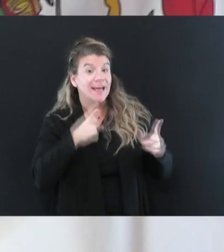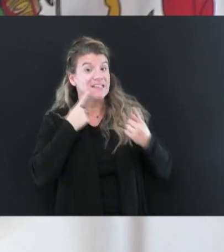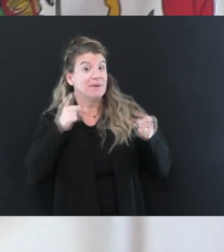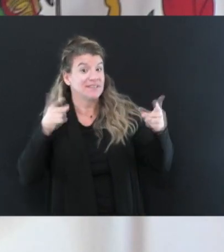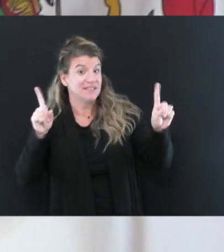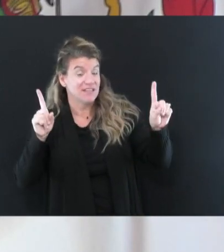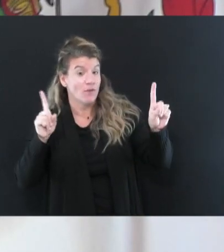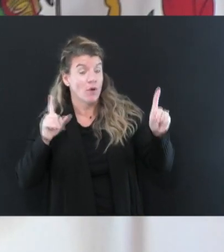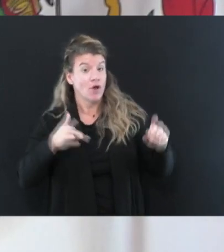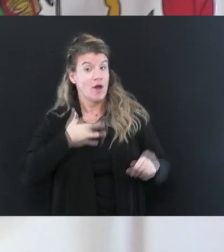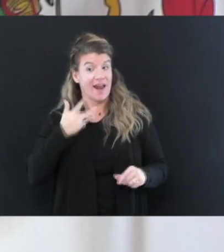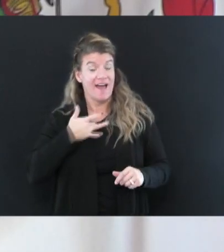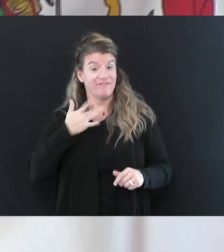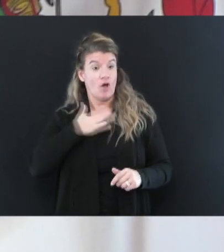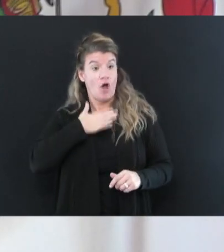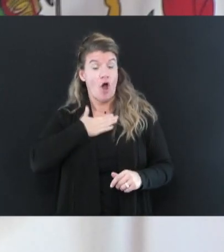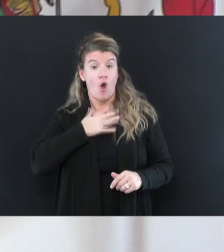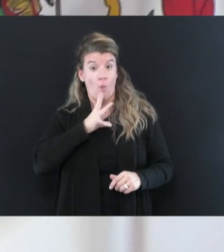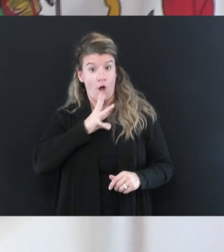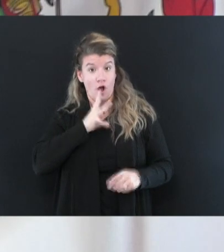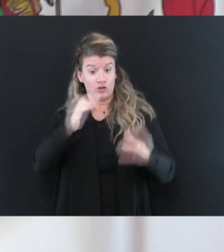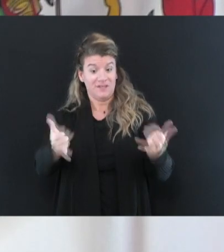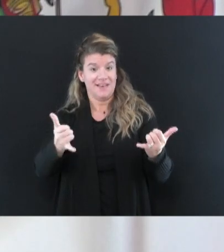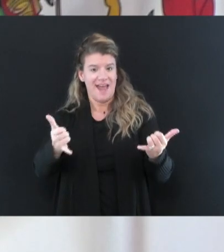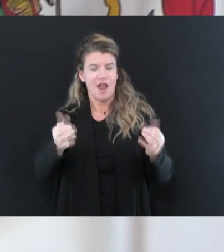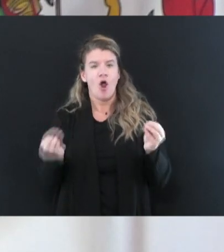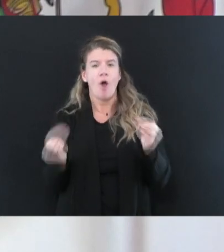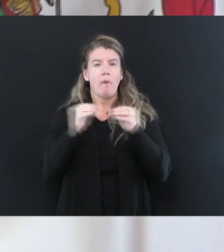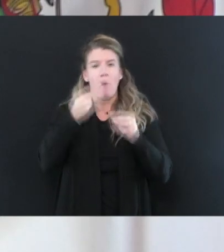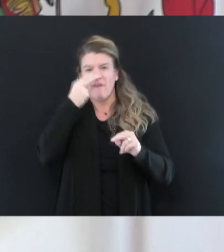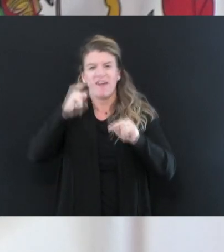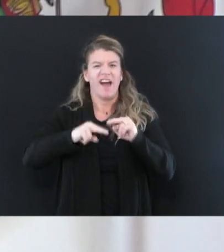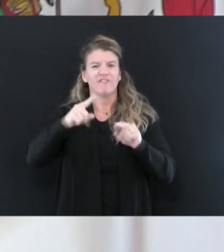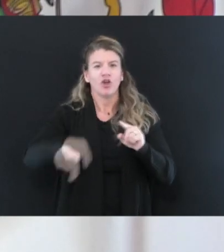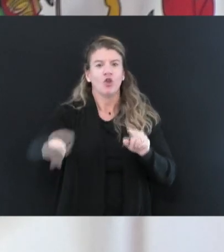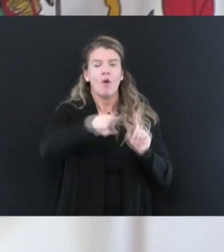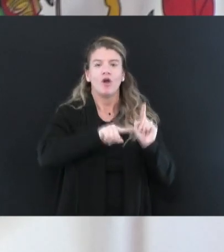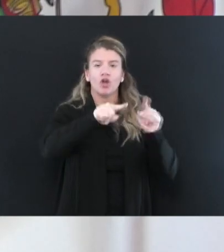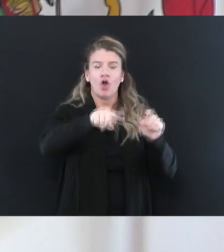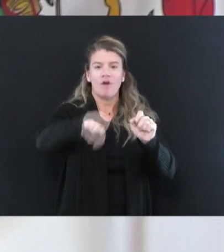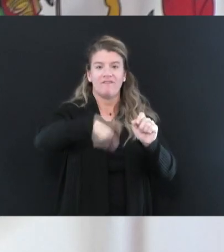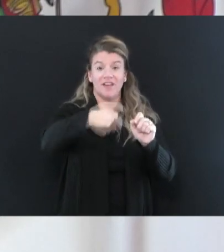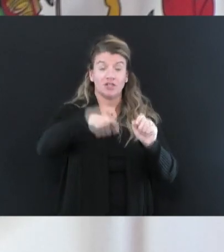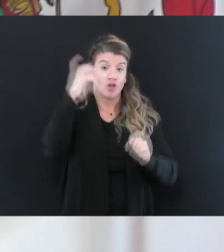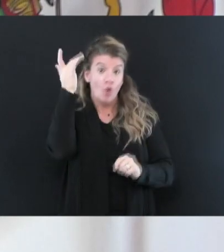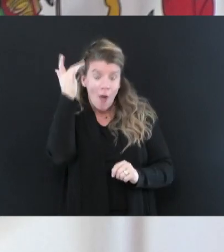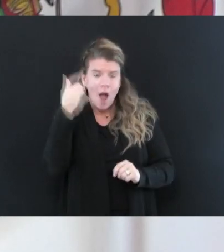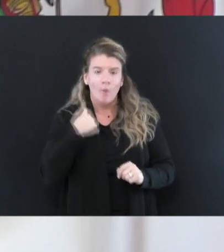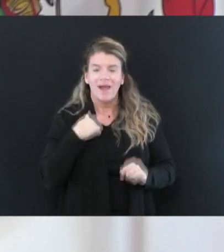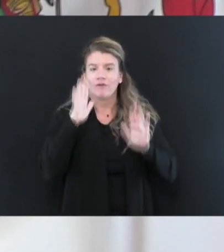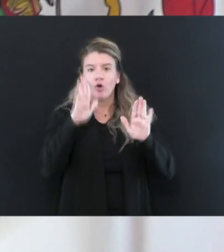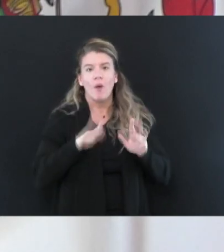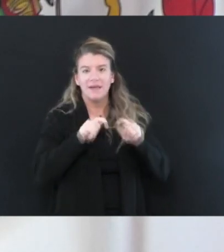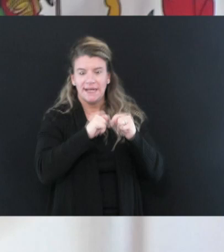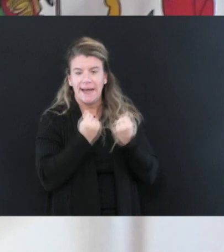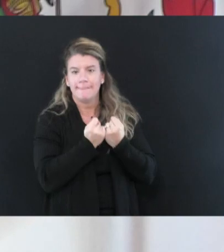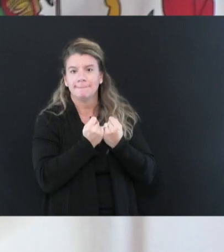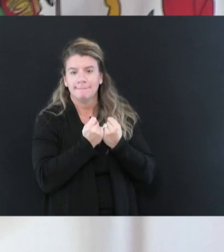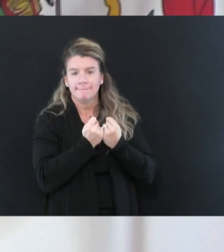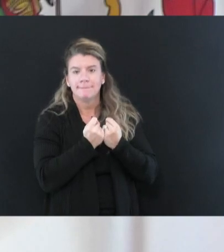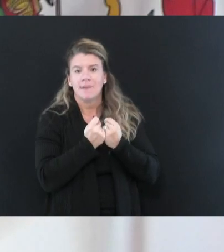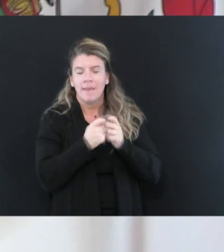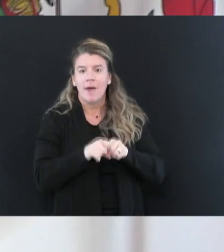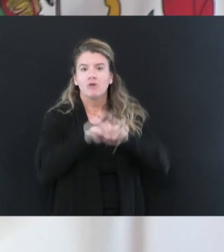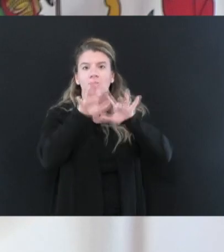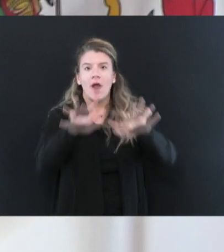waters today are a whole lot more fun to fish and everything, because we got great people that are doing that.